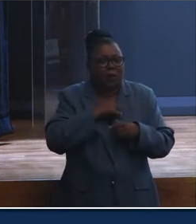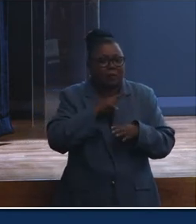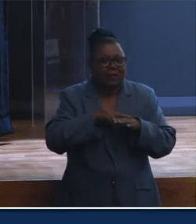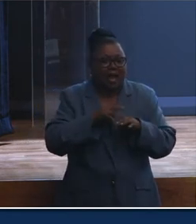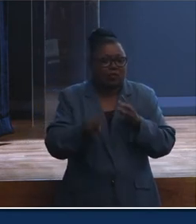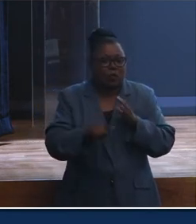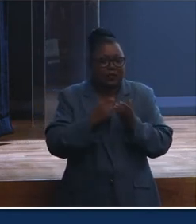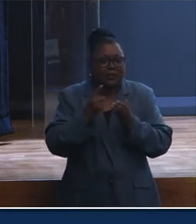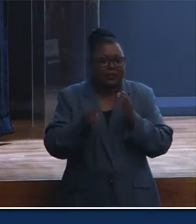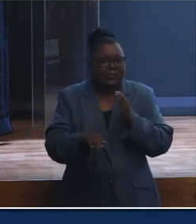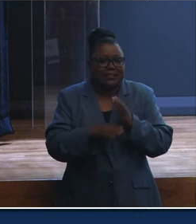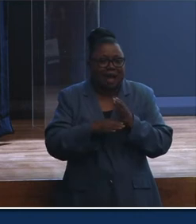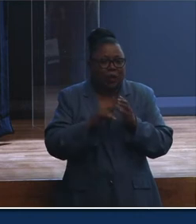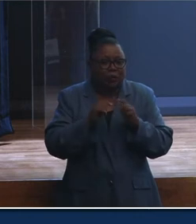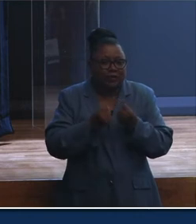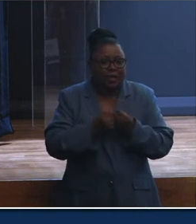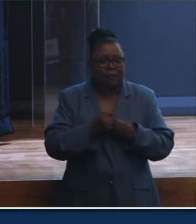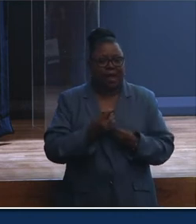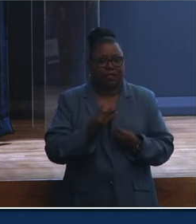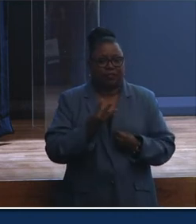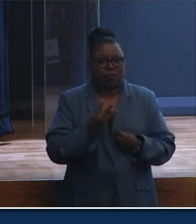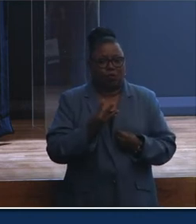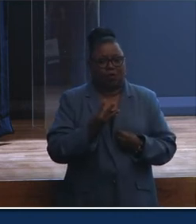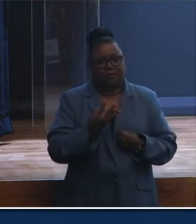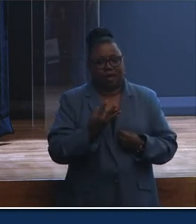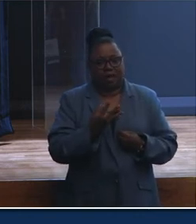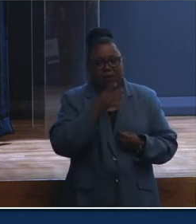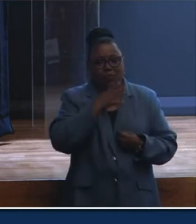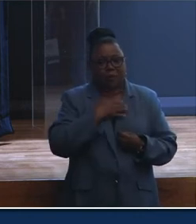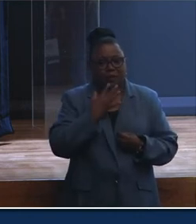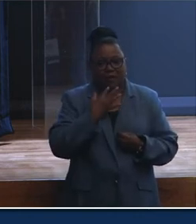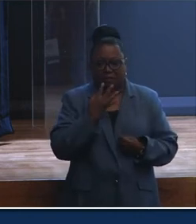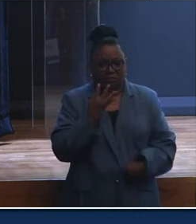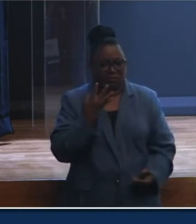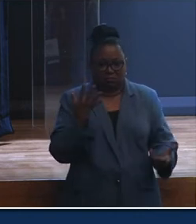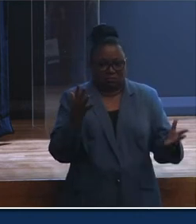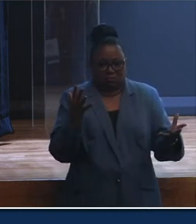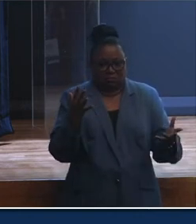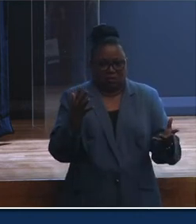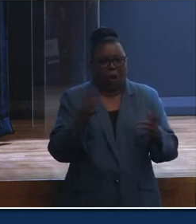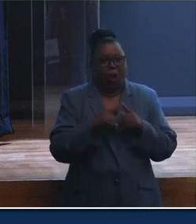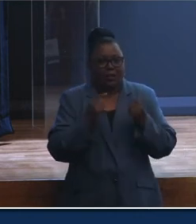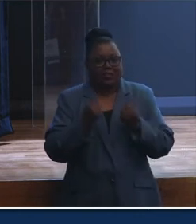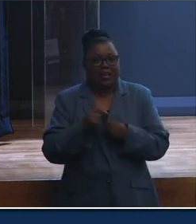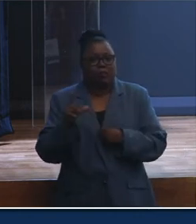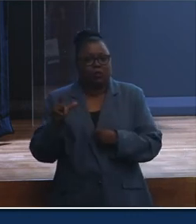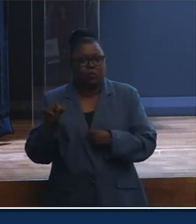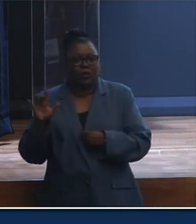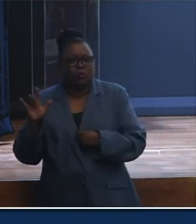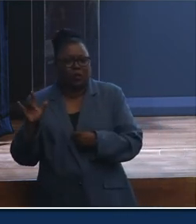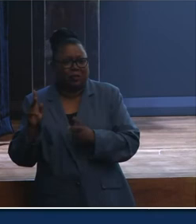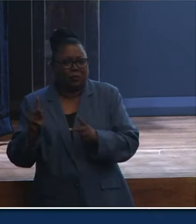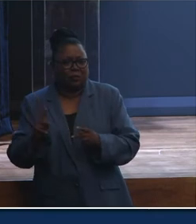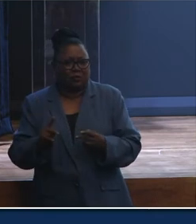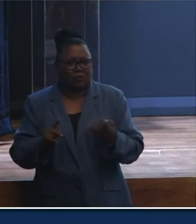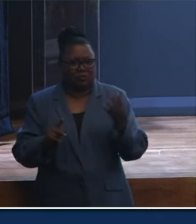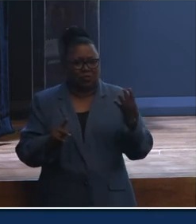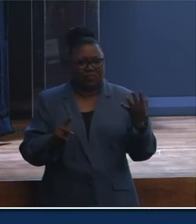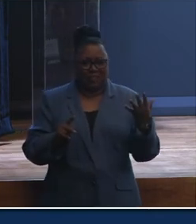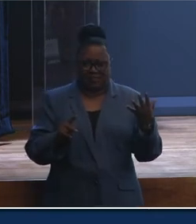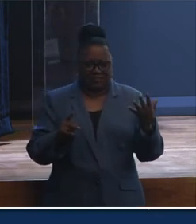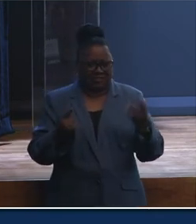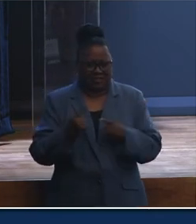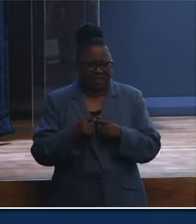national soccer team has 4 or 5 women of color, right, on a team of 20 to 23 people?